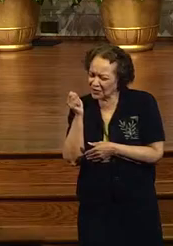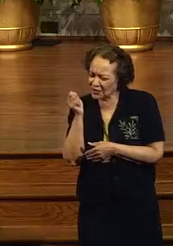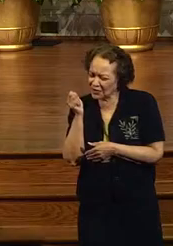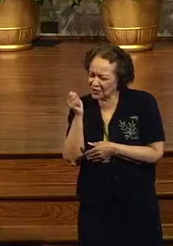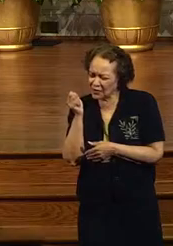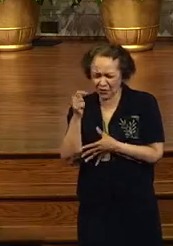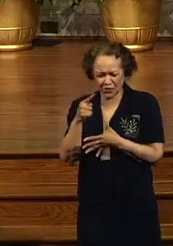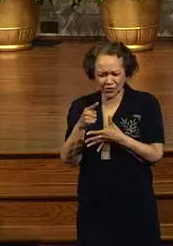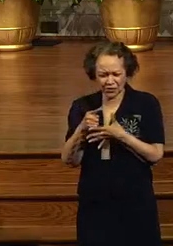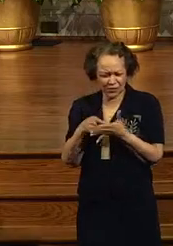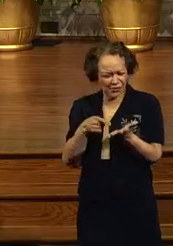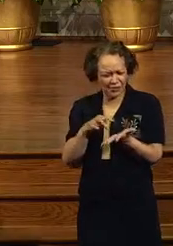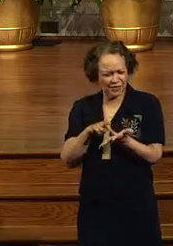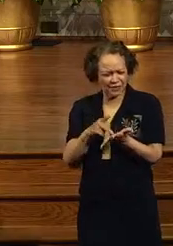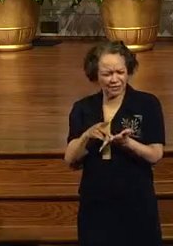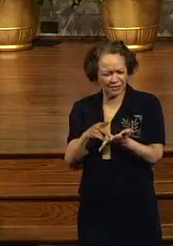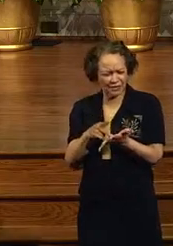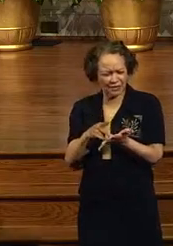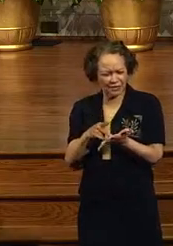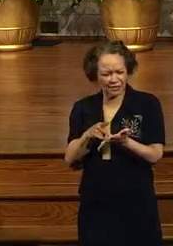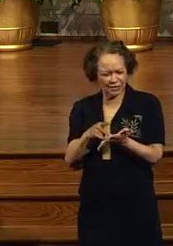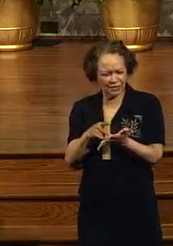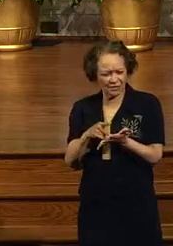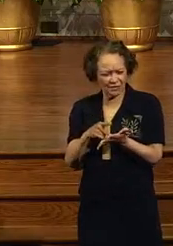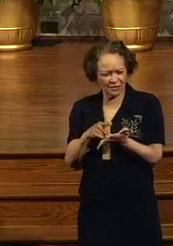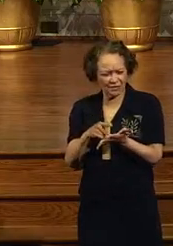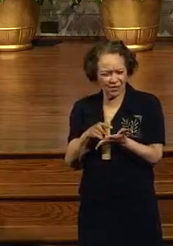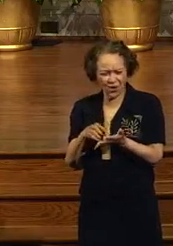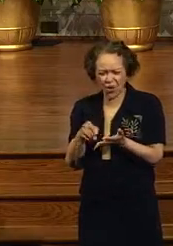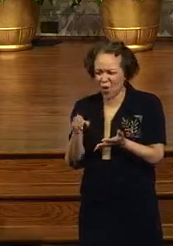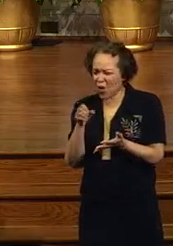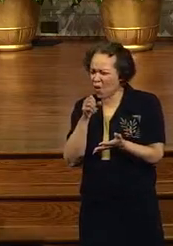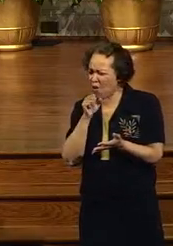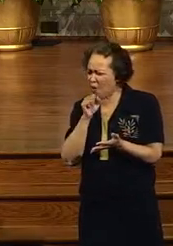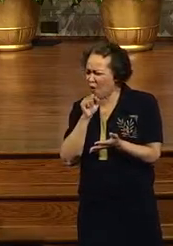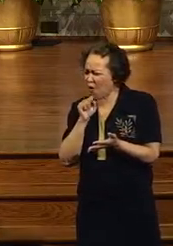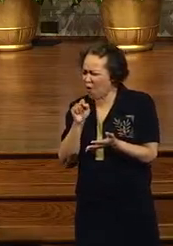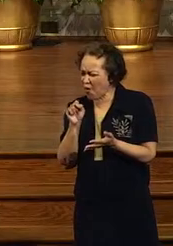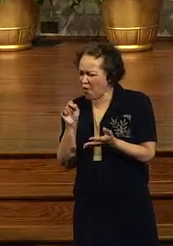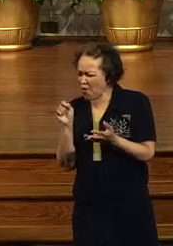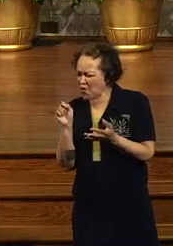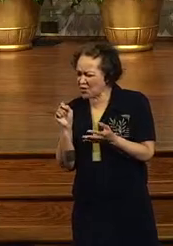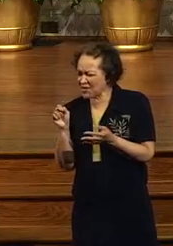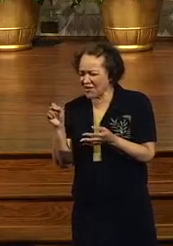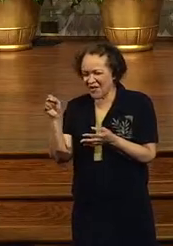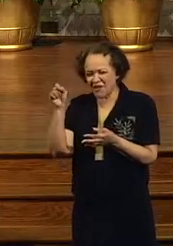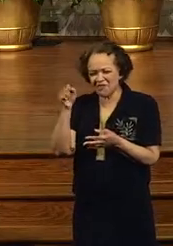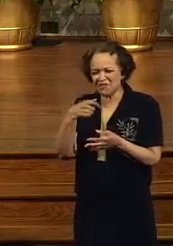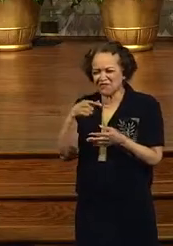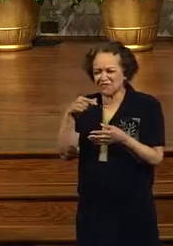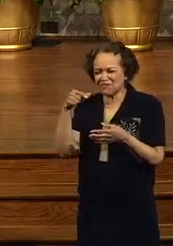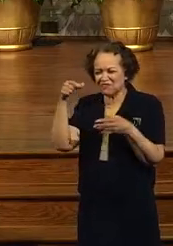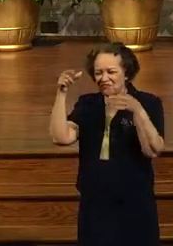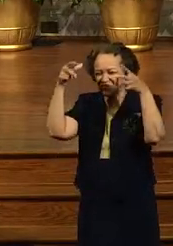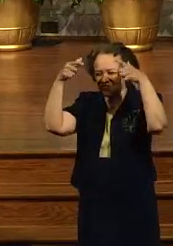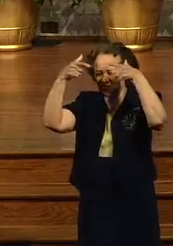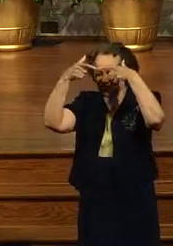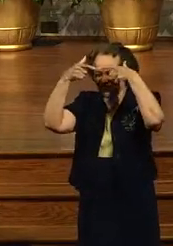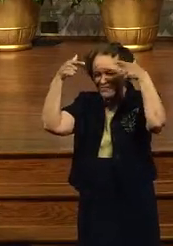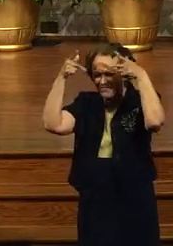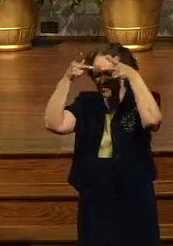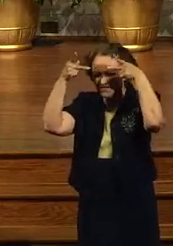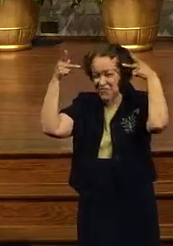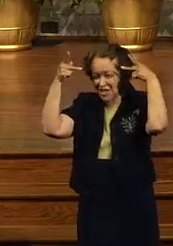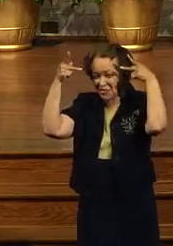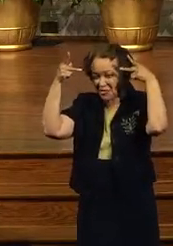What do you mean, preacher? Oh, Pharaoh had the title, but the children of Israel had